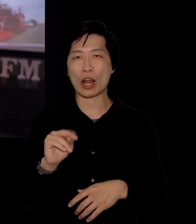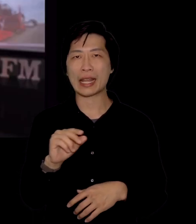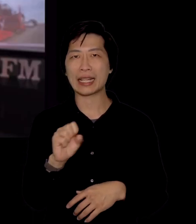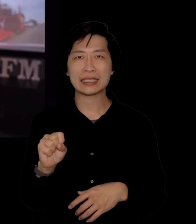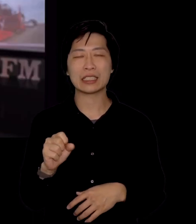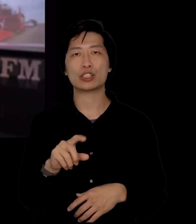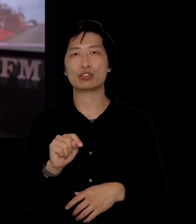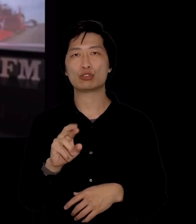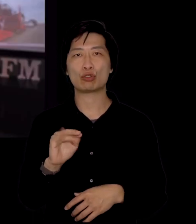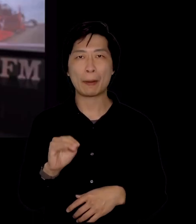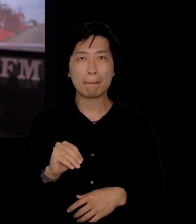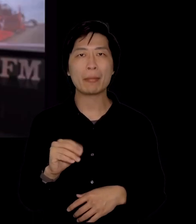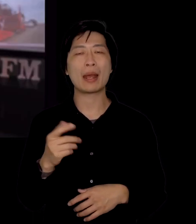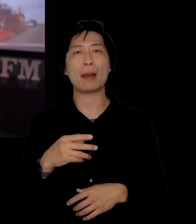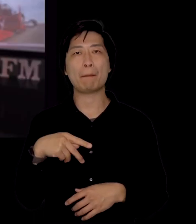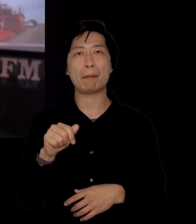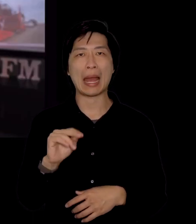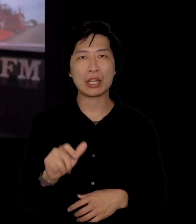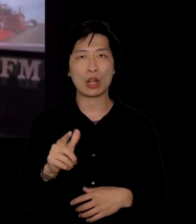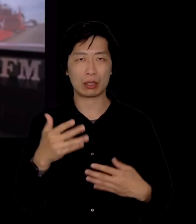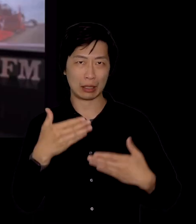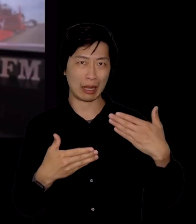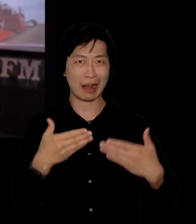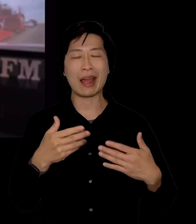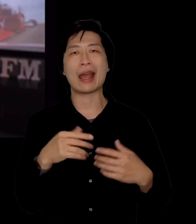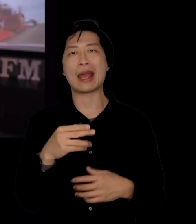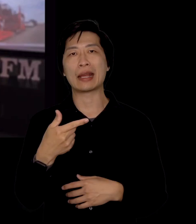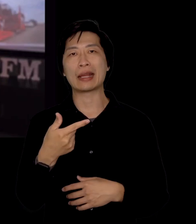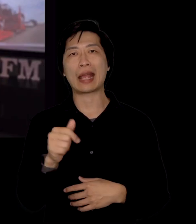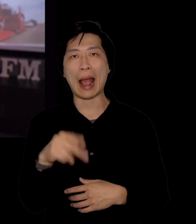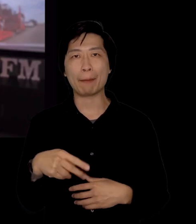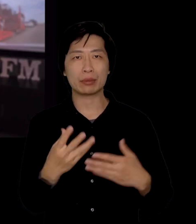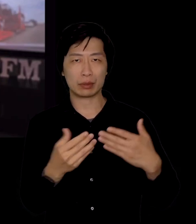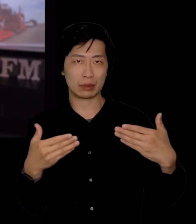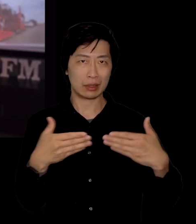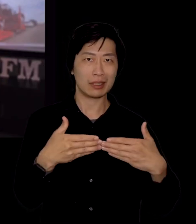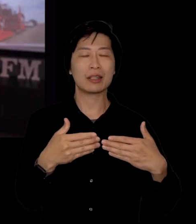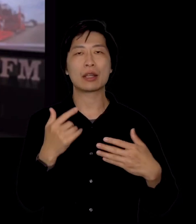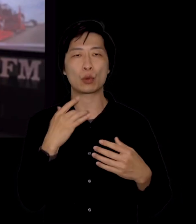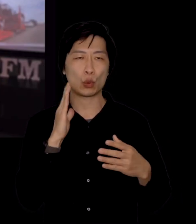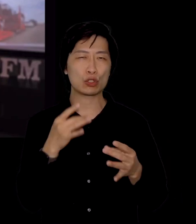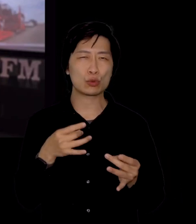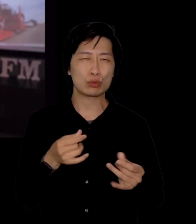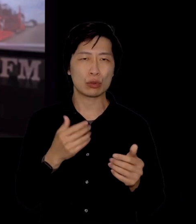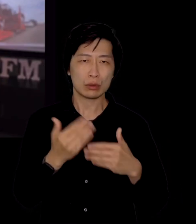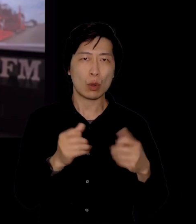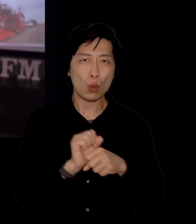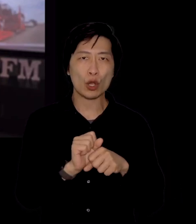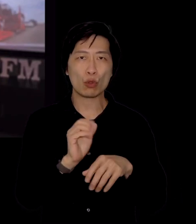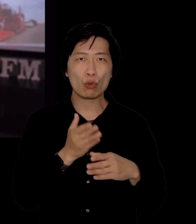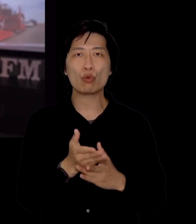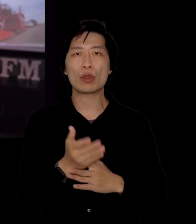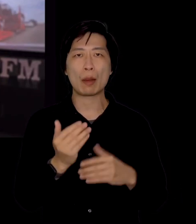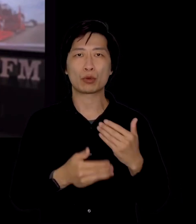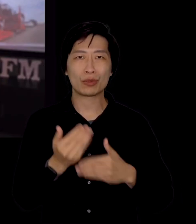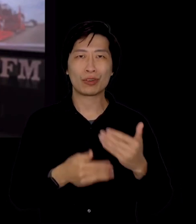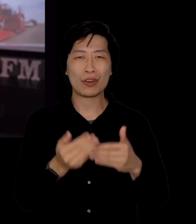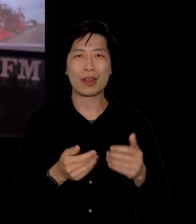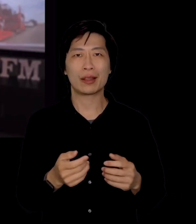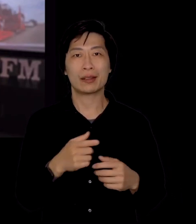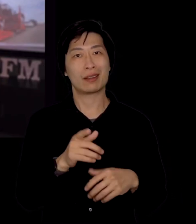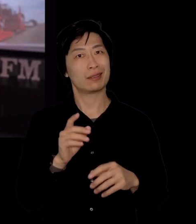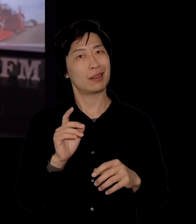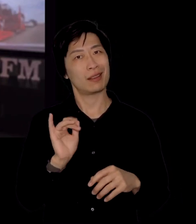like harnesses and trims and panel alignments and gaps and all these things. So these are things that they'll smooth out as they go through the production